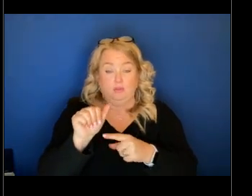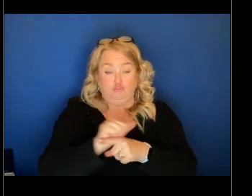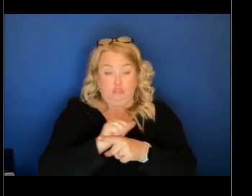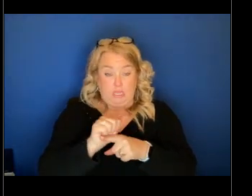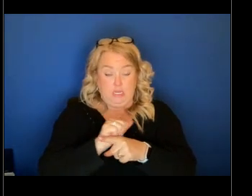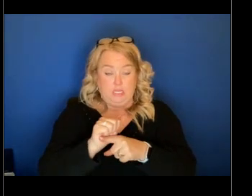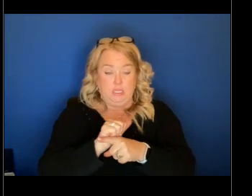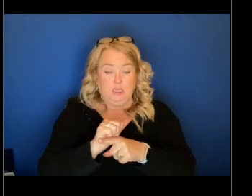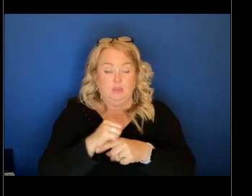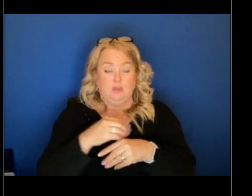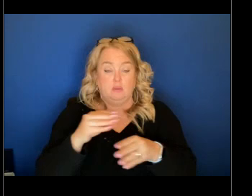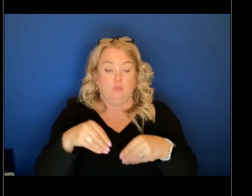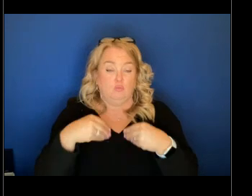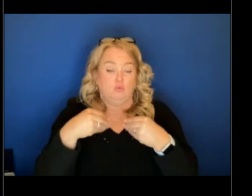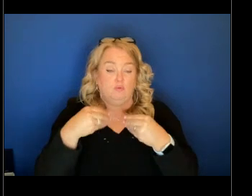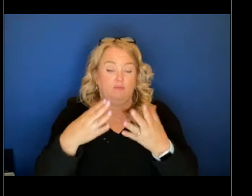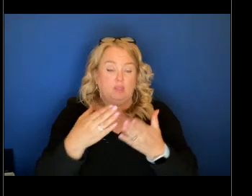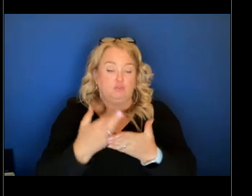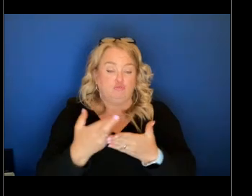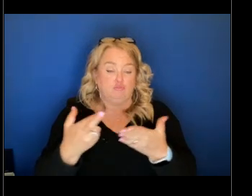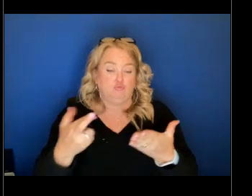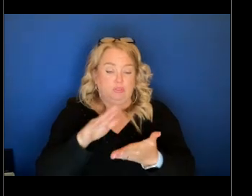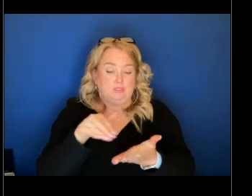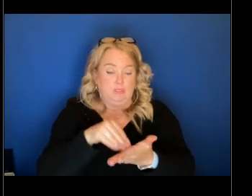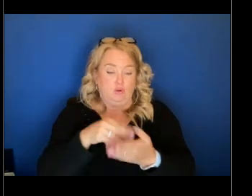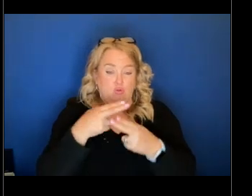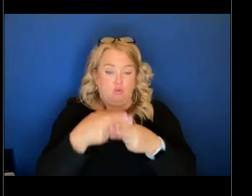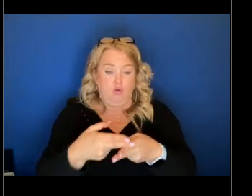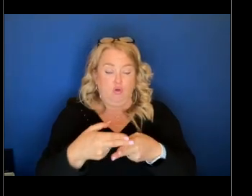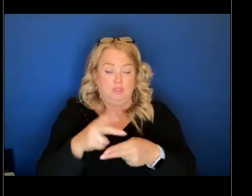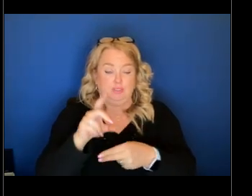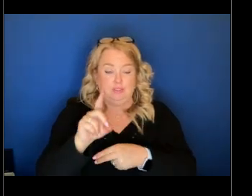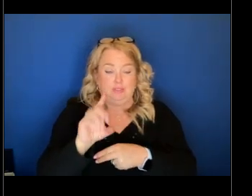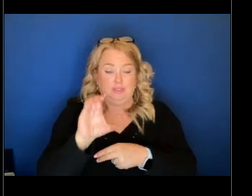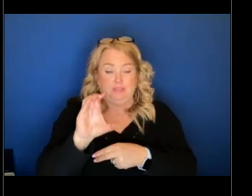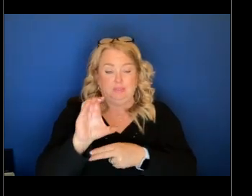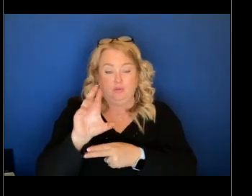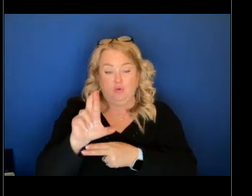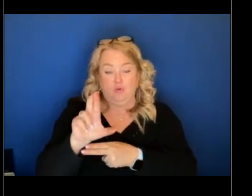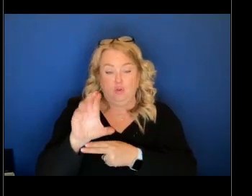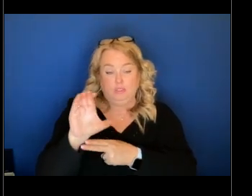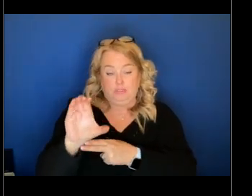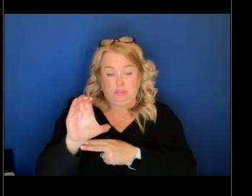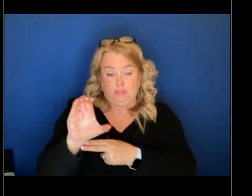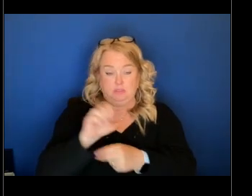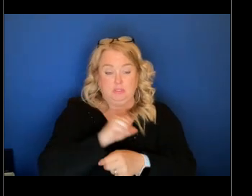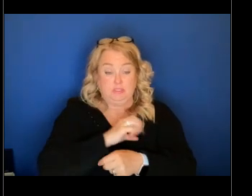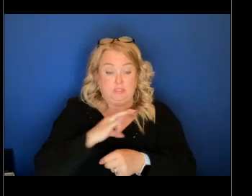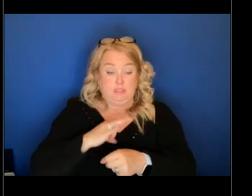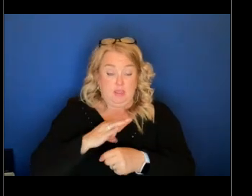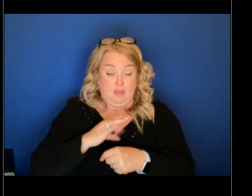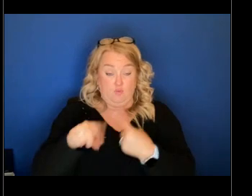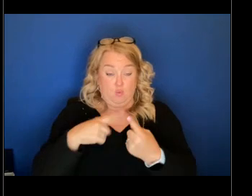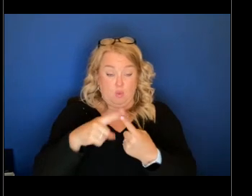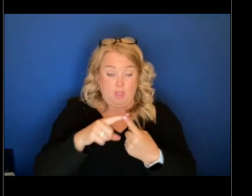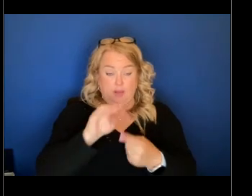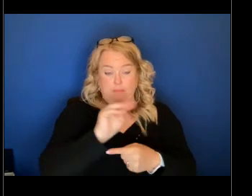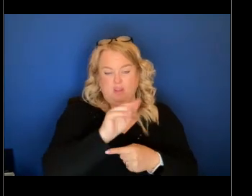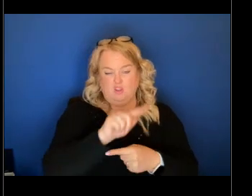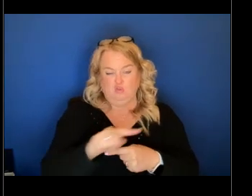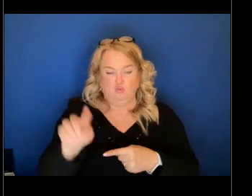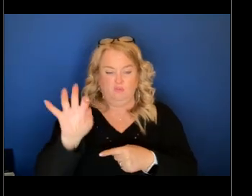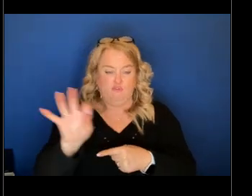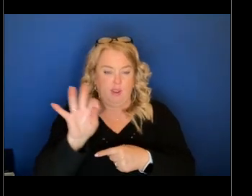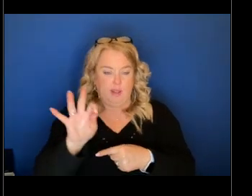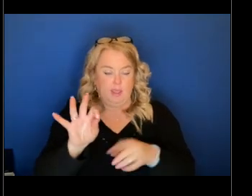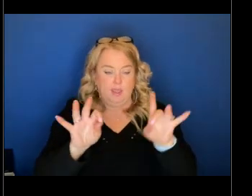and construction resource center, also known as the DCRC, which is staffed Monday through Friday from 8